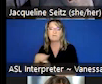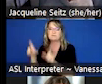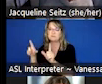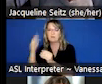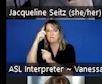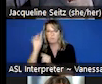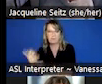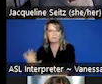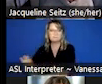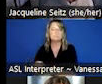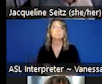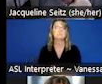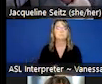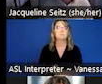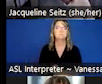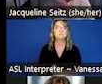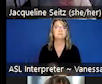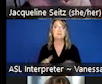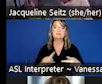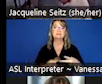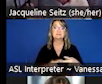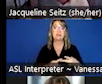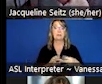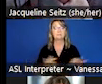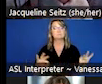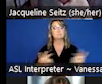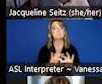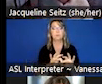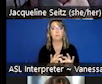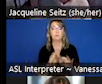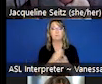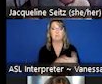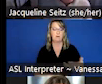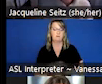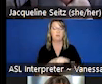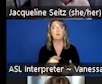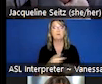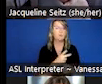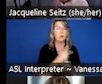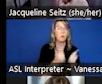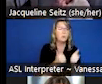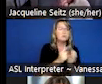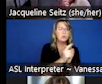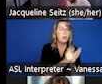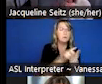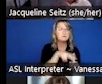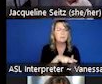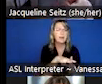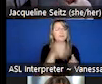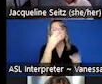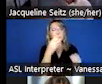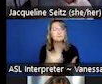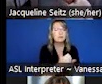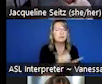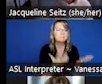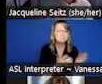Okay, so the second core element here, once you've figured out sort of what laws apply and what information you're collecting,